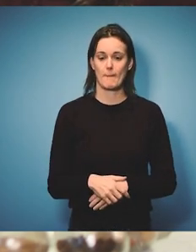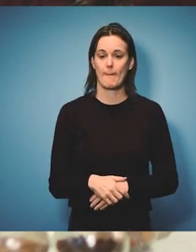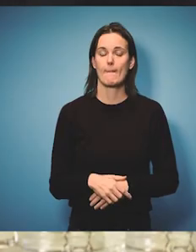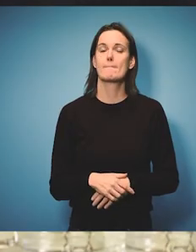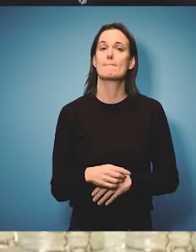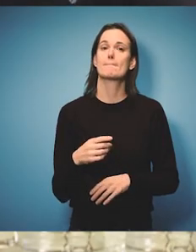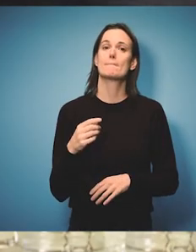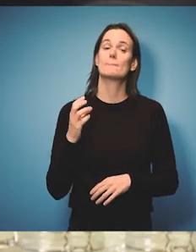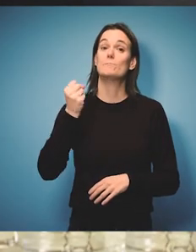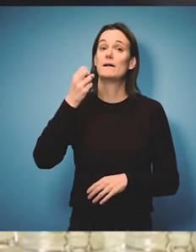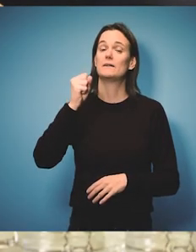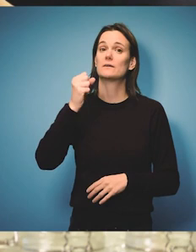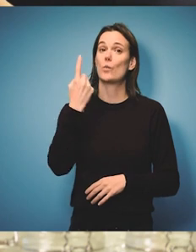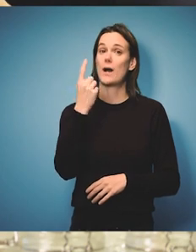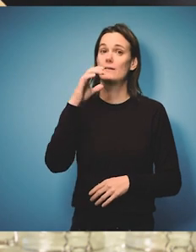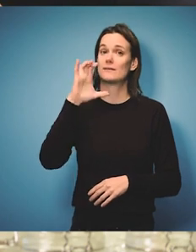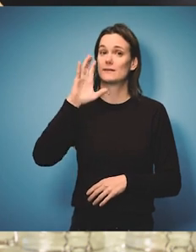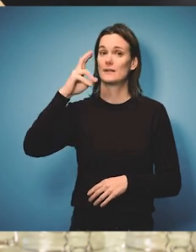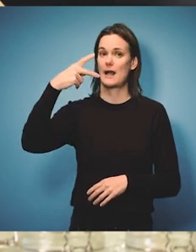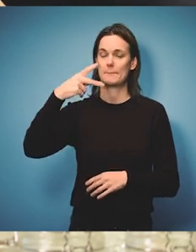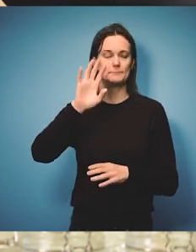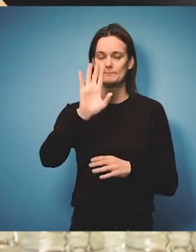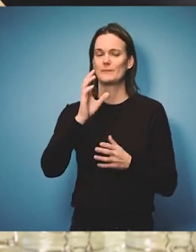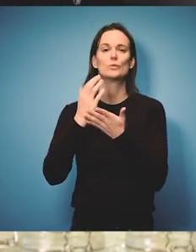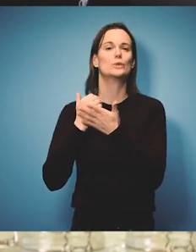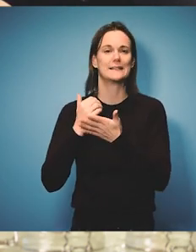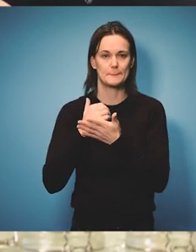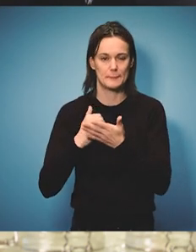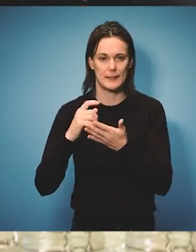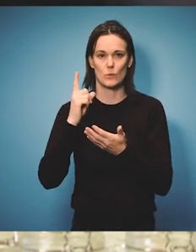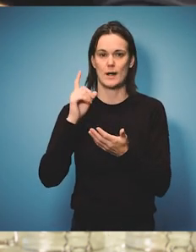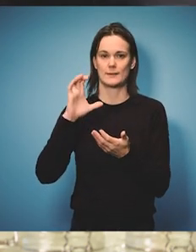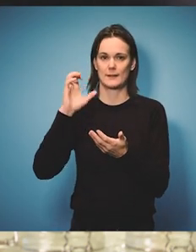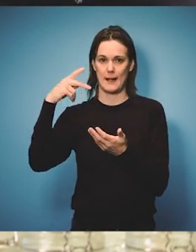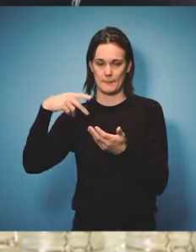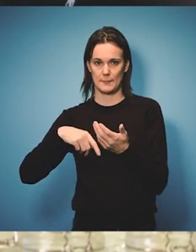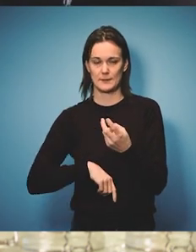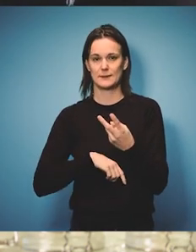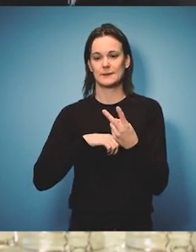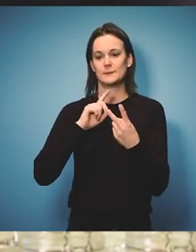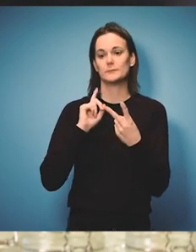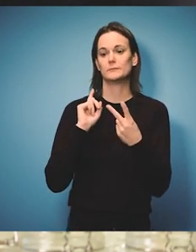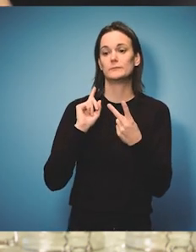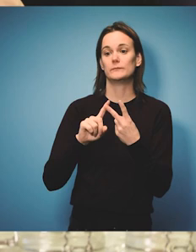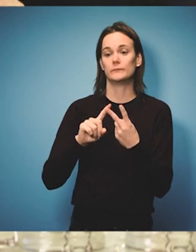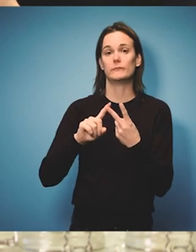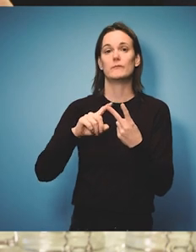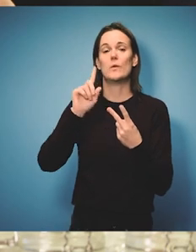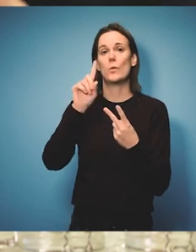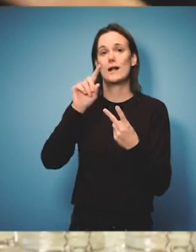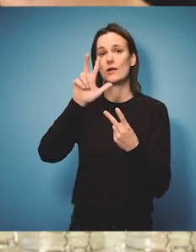milk. I've got 1 cup of heavy cream or whipping cream. I've got 1 3/4